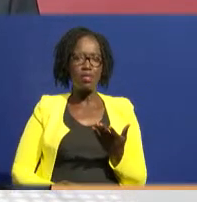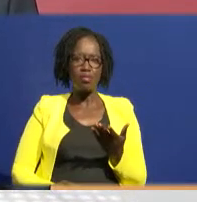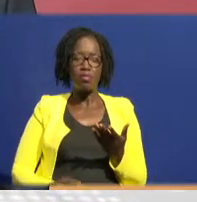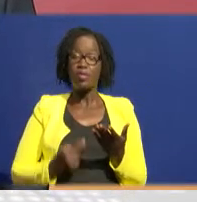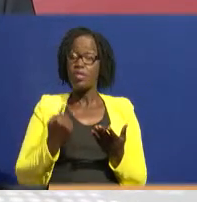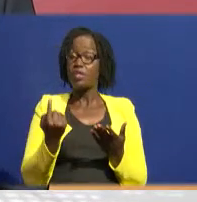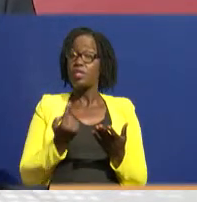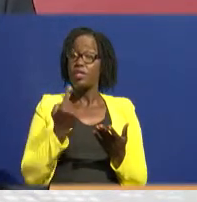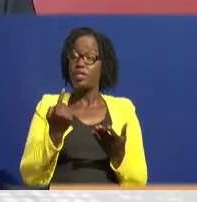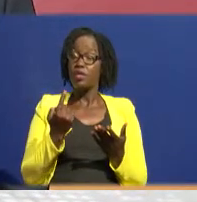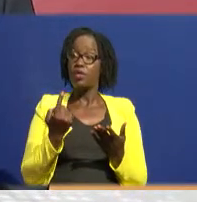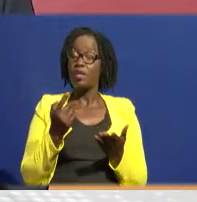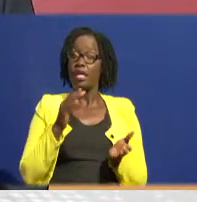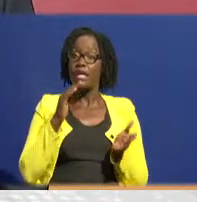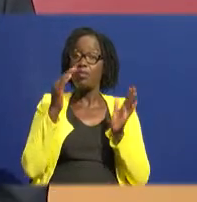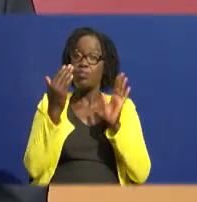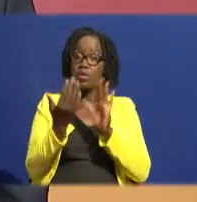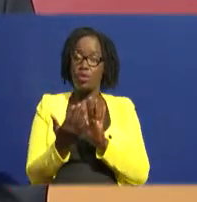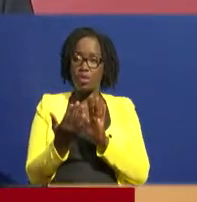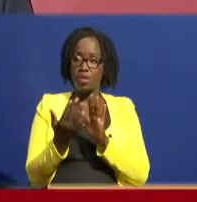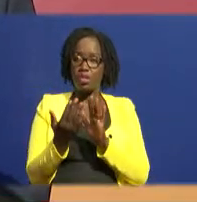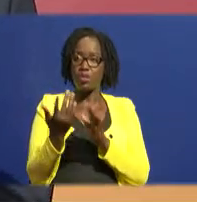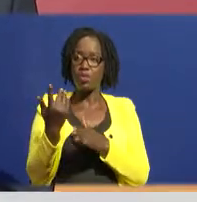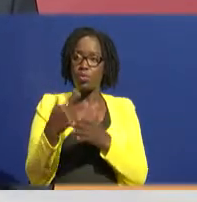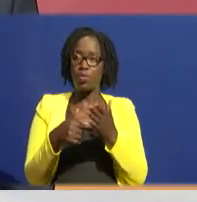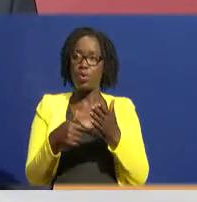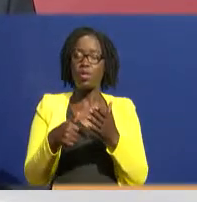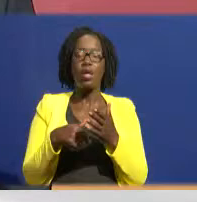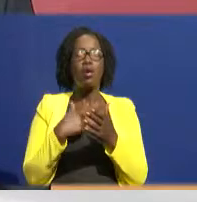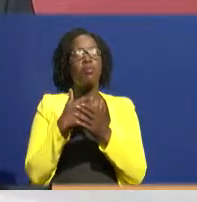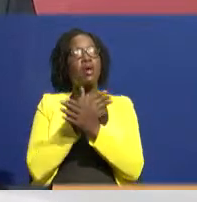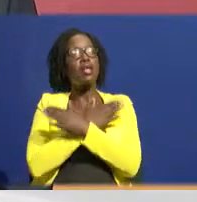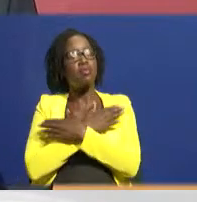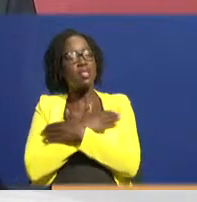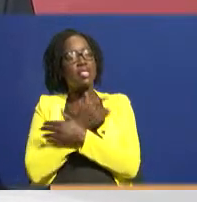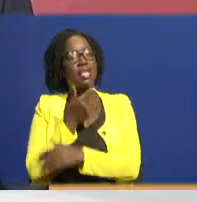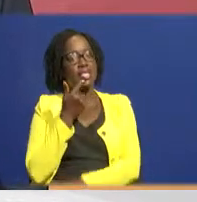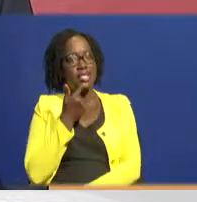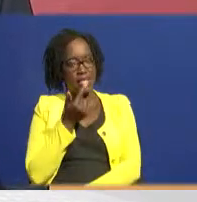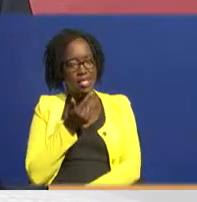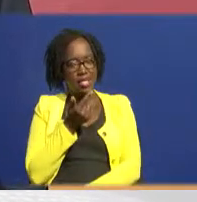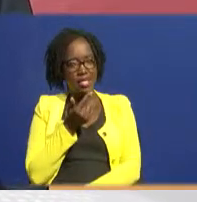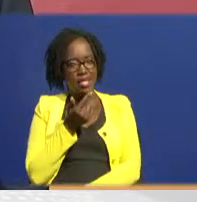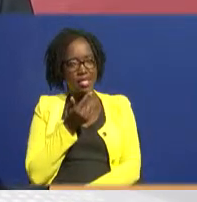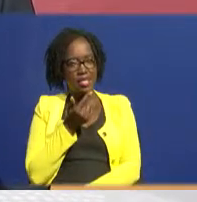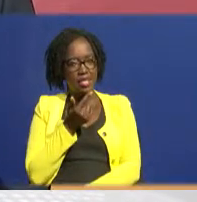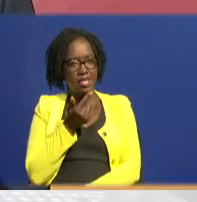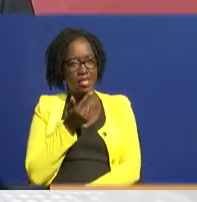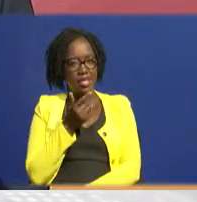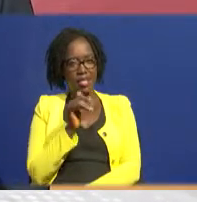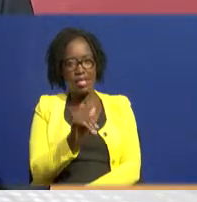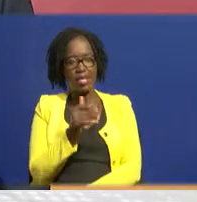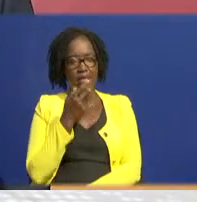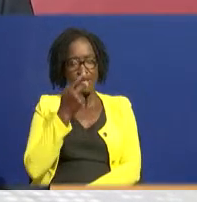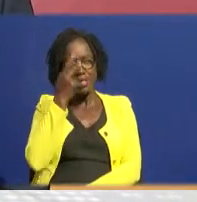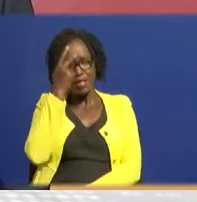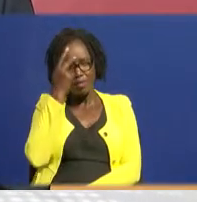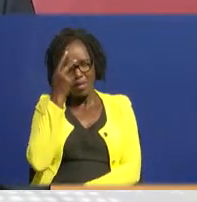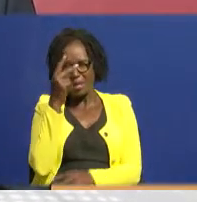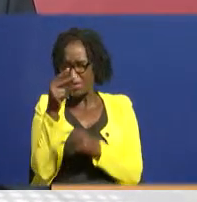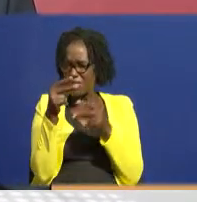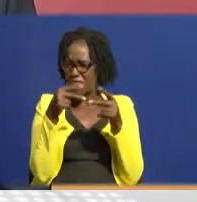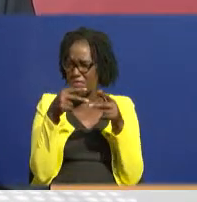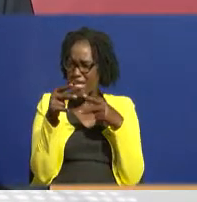the only approach that we can give it is what my colleagues or my friends has actually said, that the parents should be